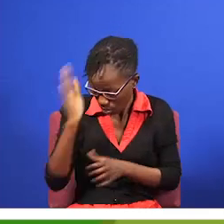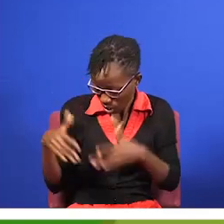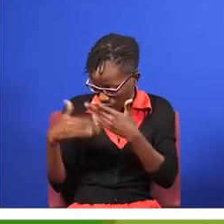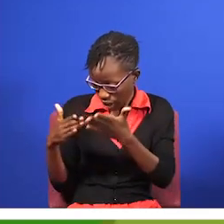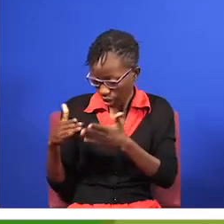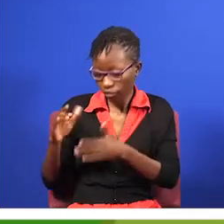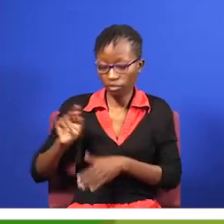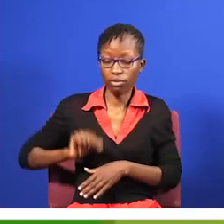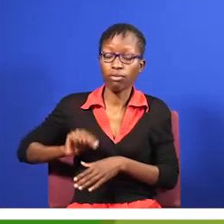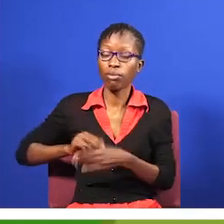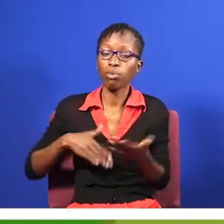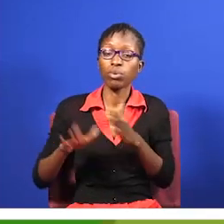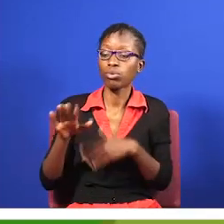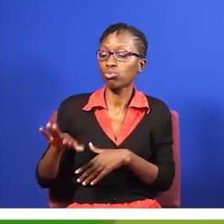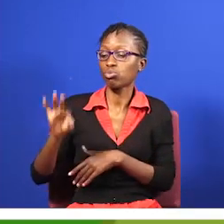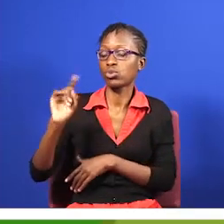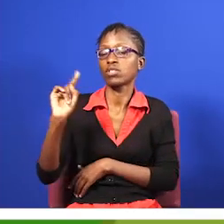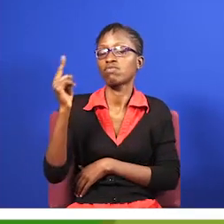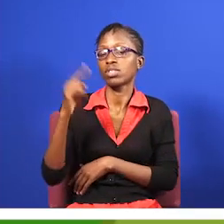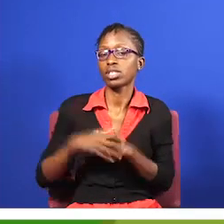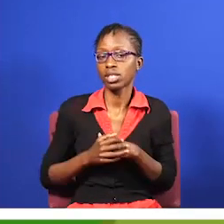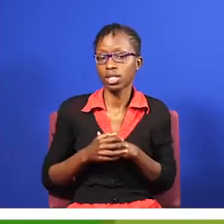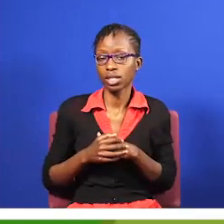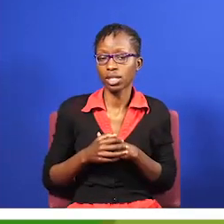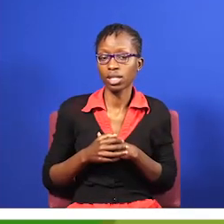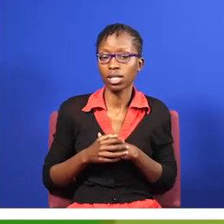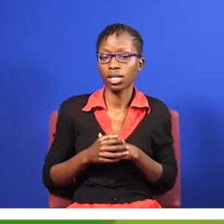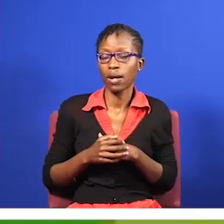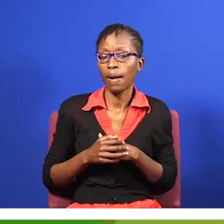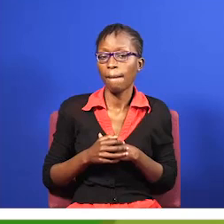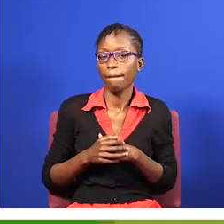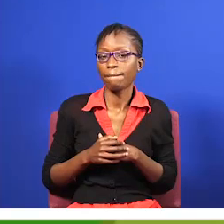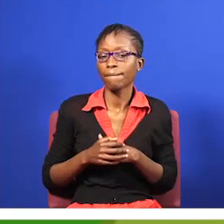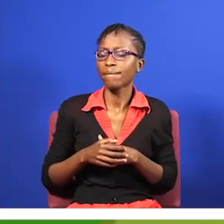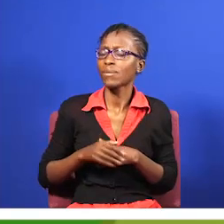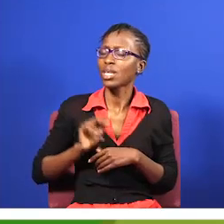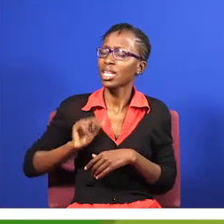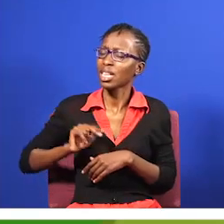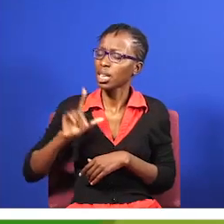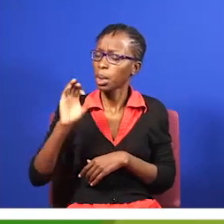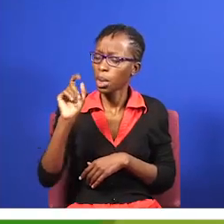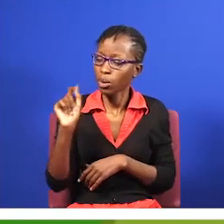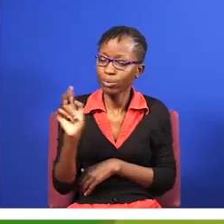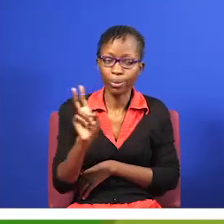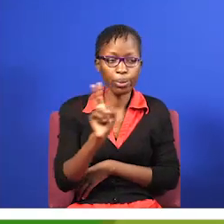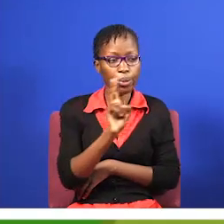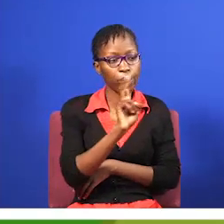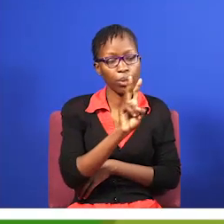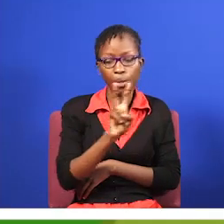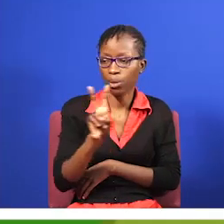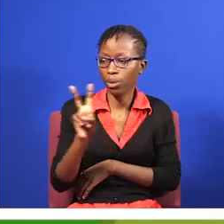the opportunity to choose. Now, Lot looked and looked at both